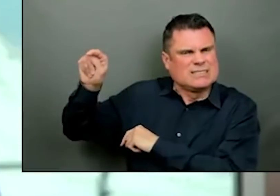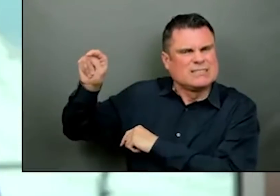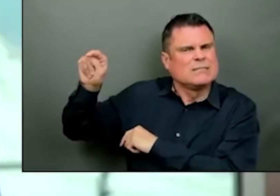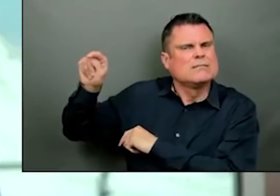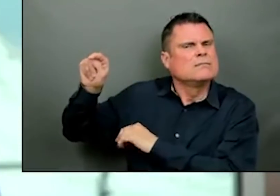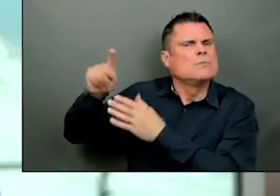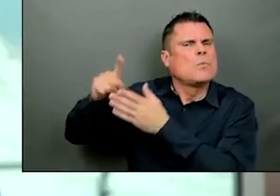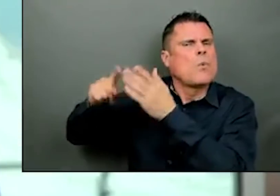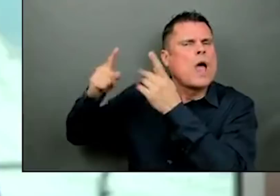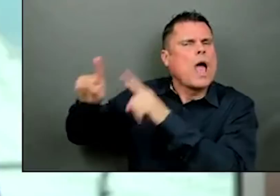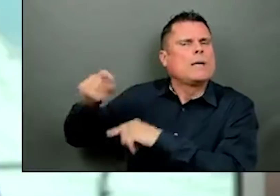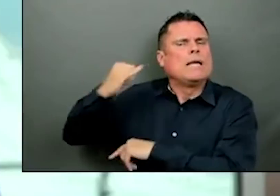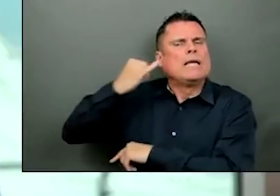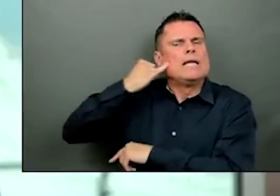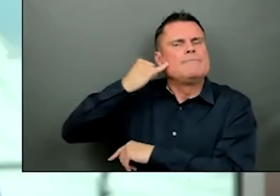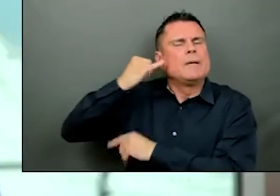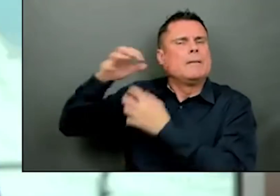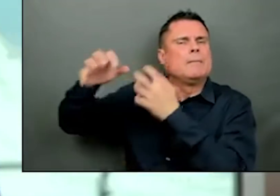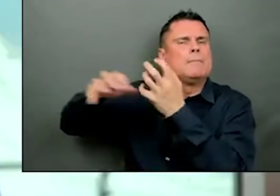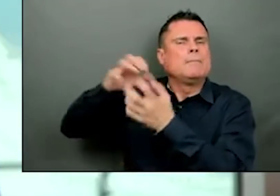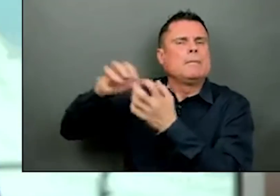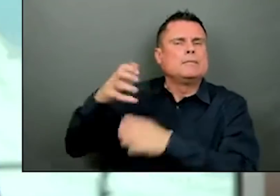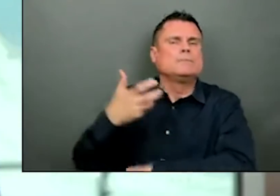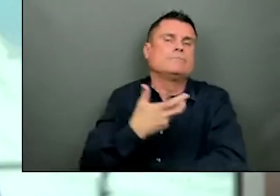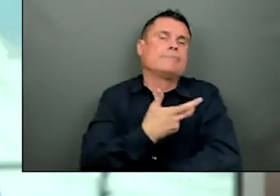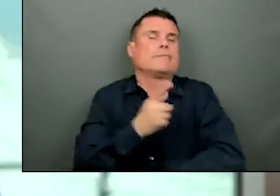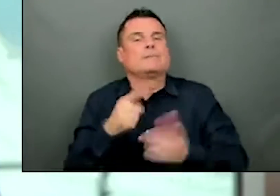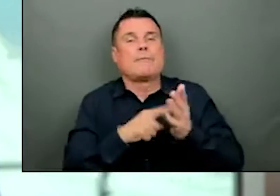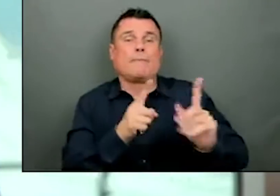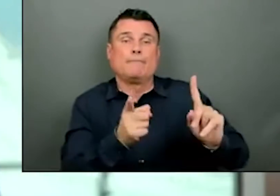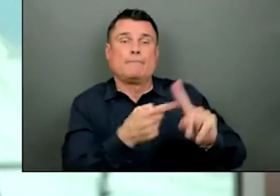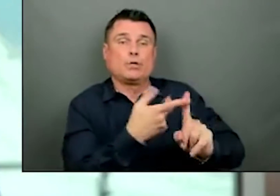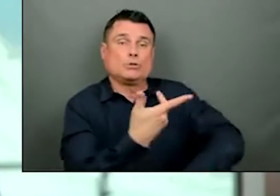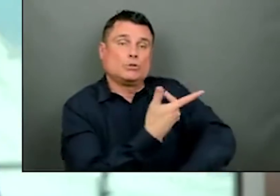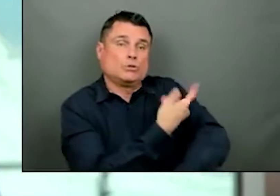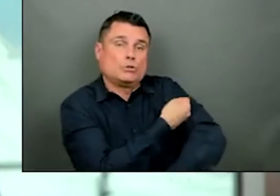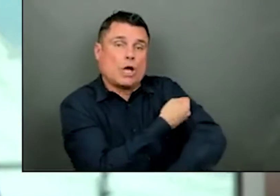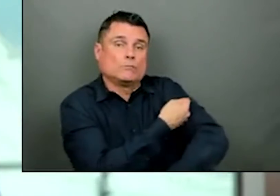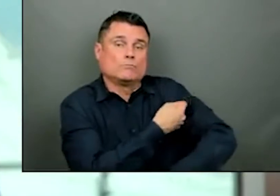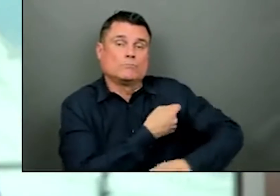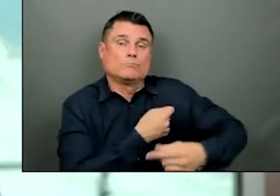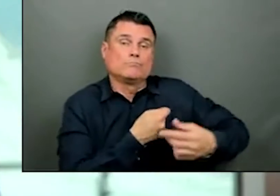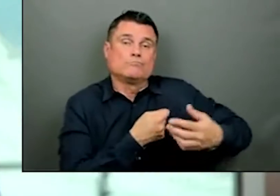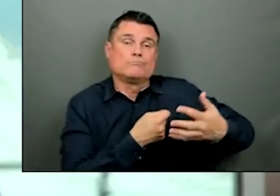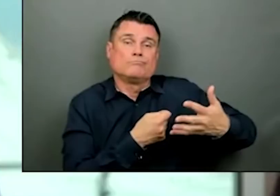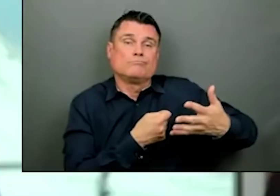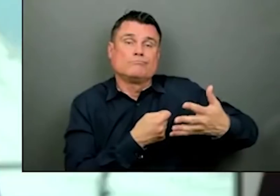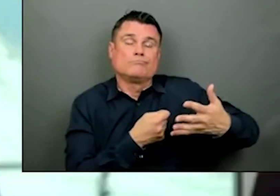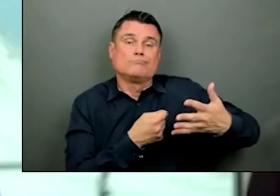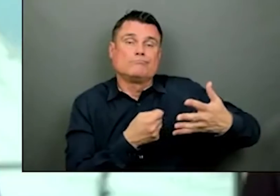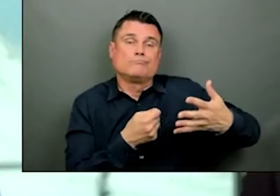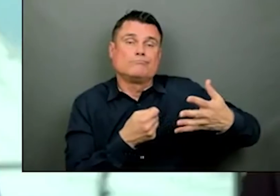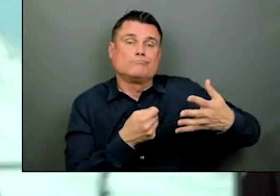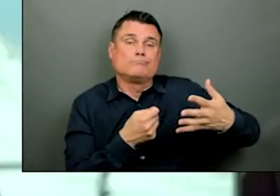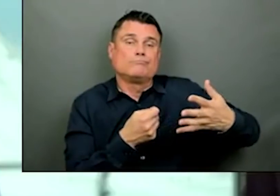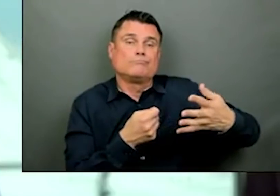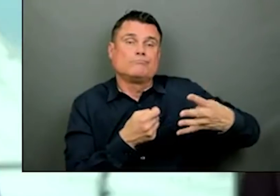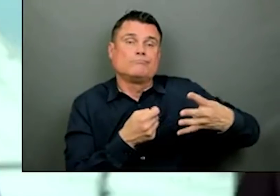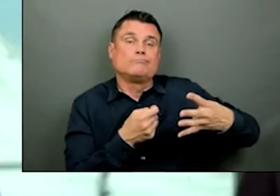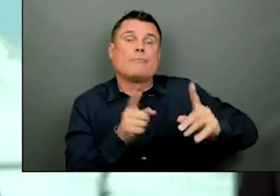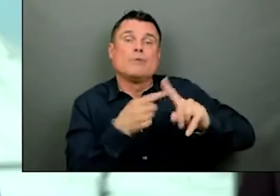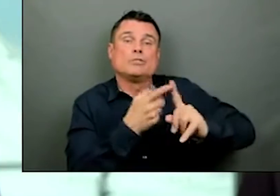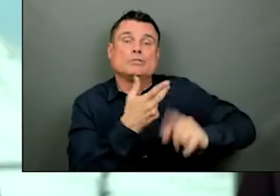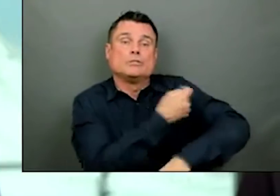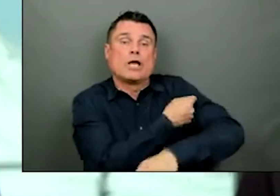the UK, Scotland and other areas. And what they are doing is a study looking at taking the AstraZeneca first and then